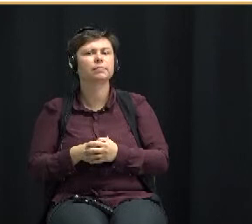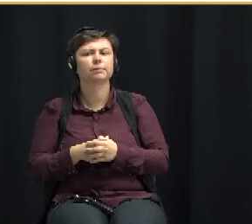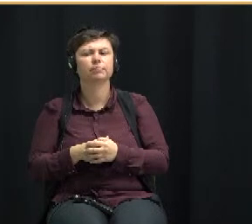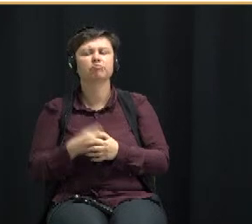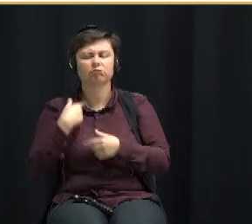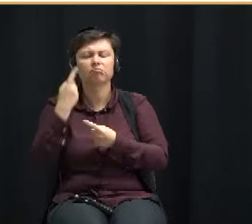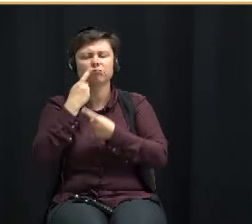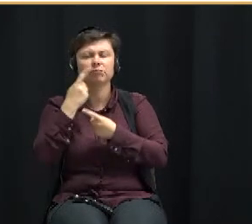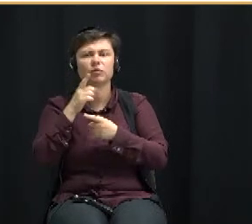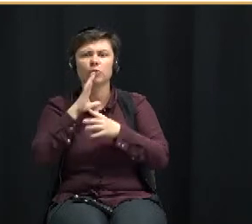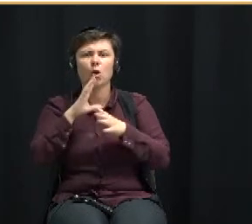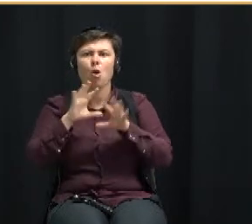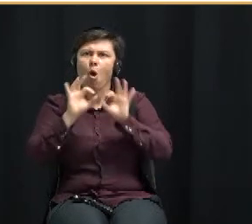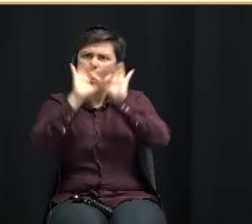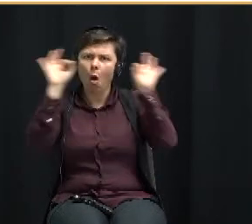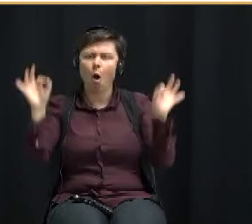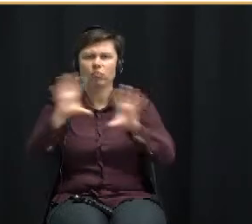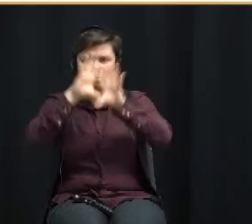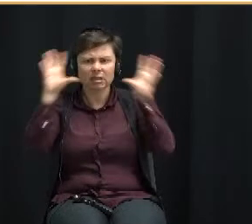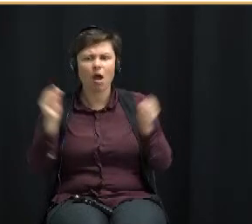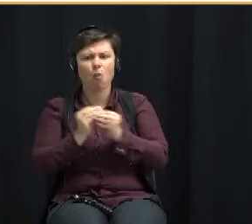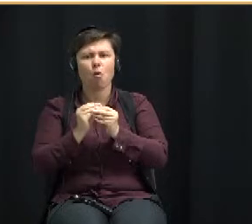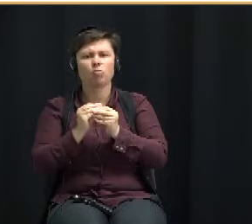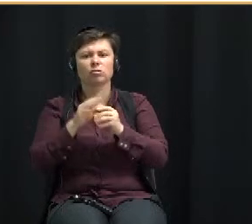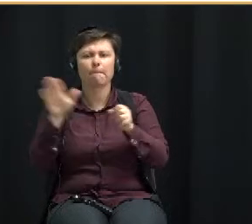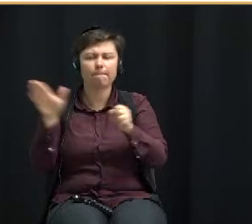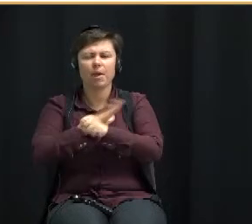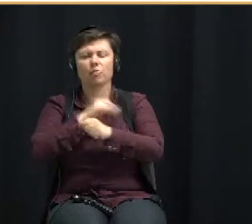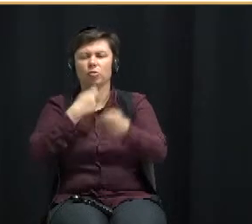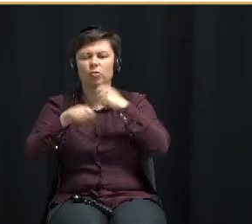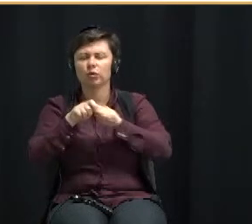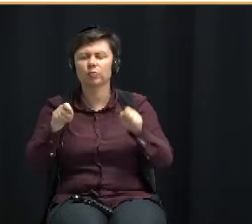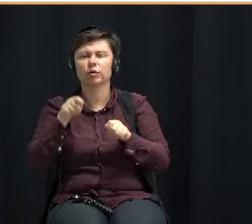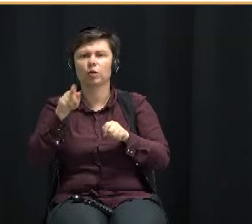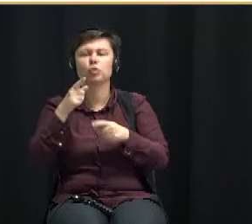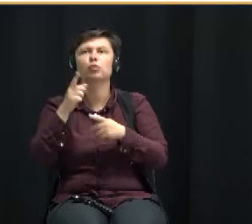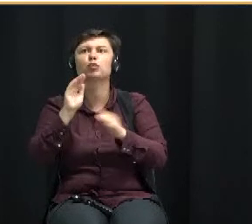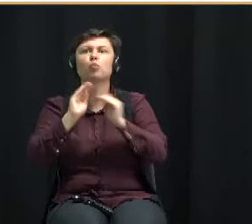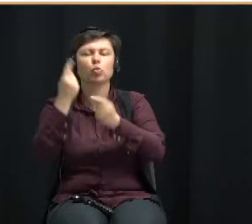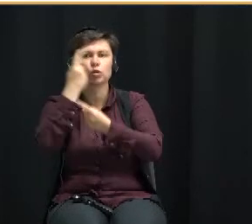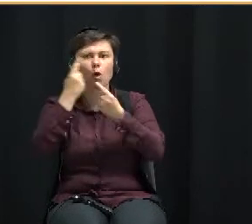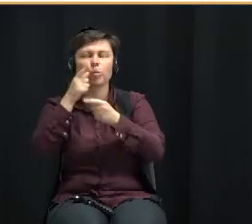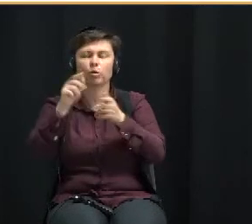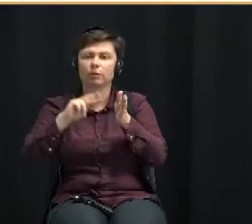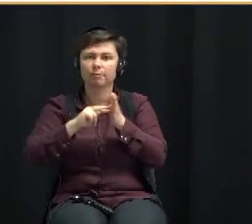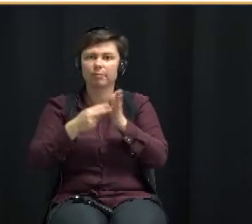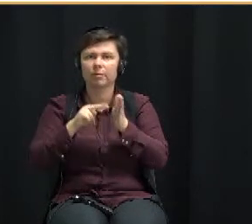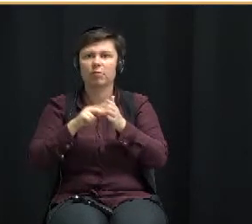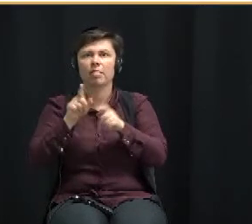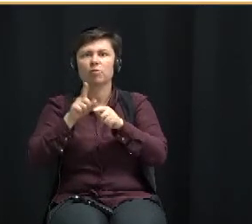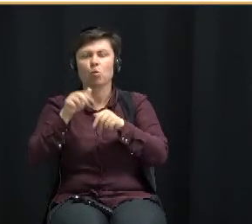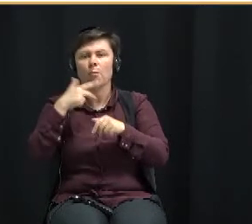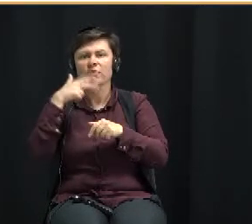solutions. University design is actually a mindset, a strategy, maybe a philosophy too, and